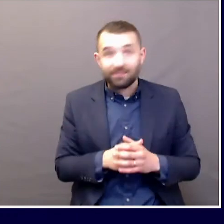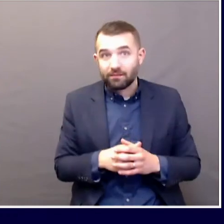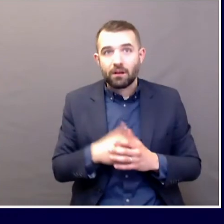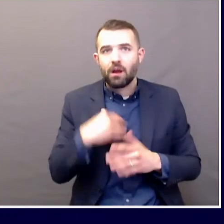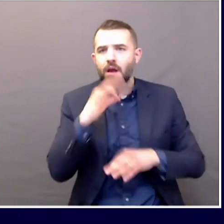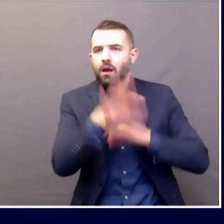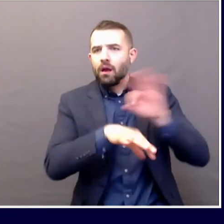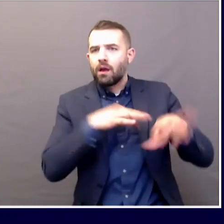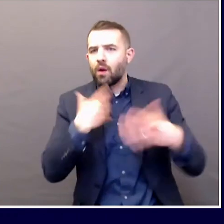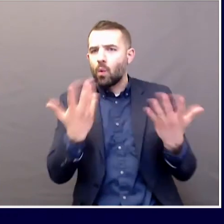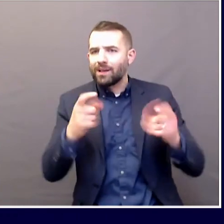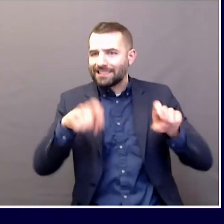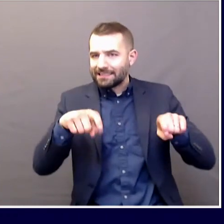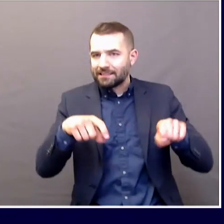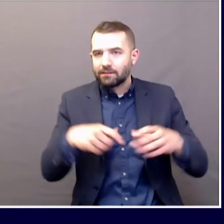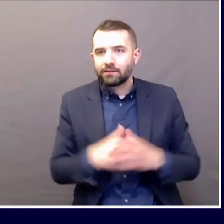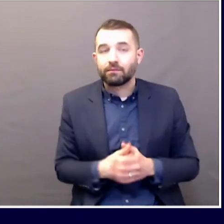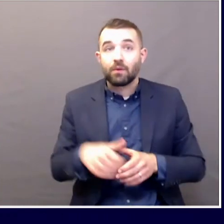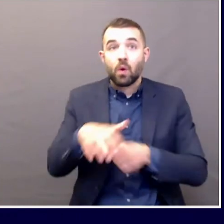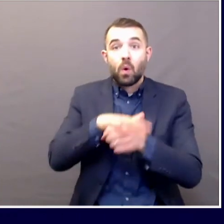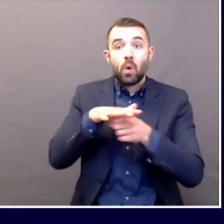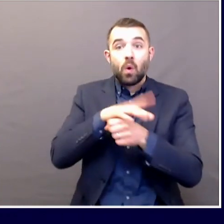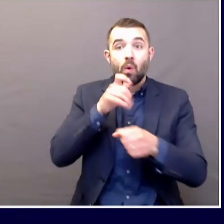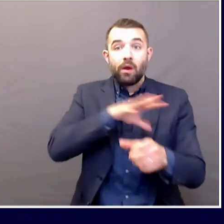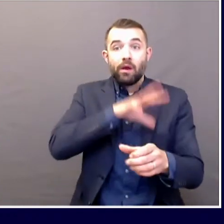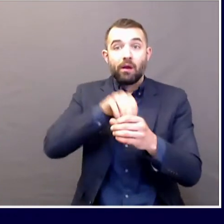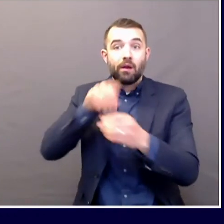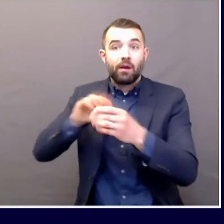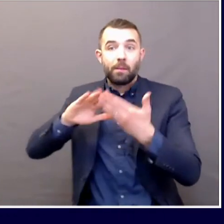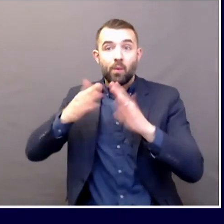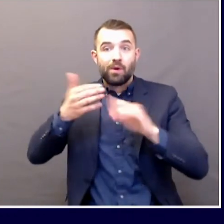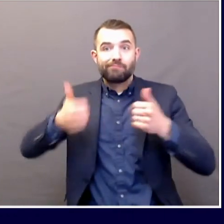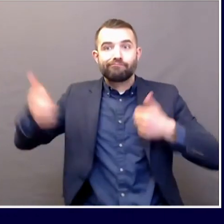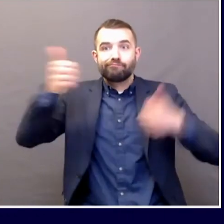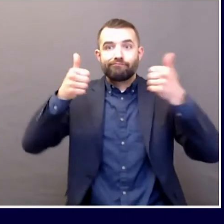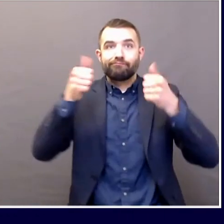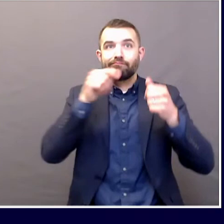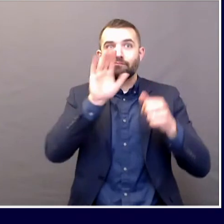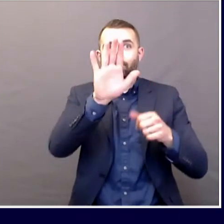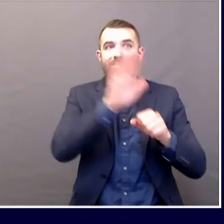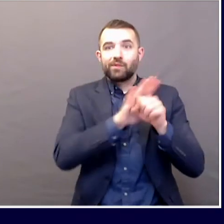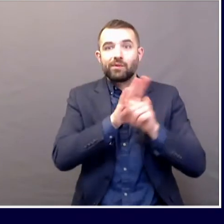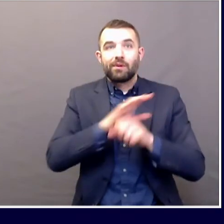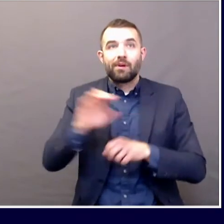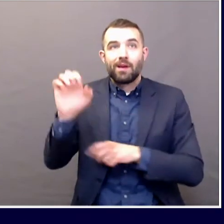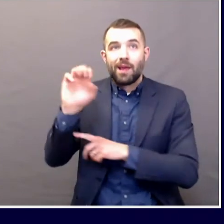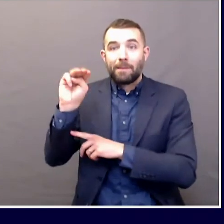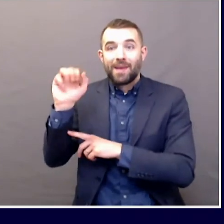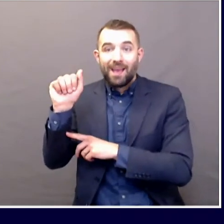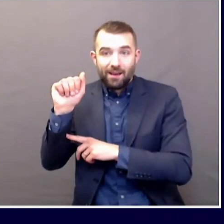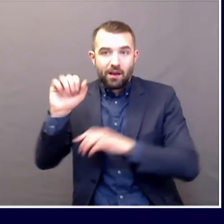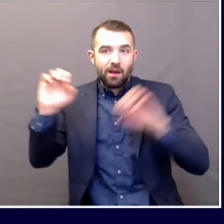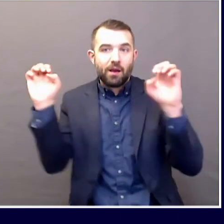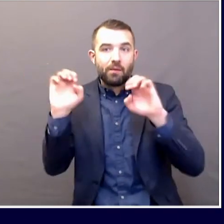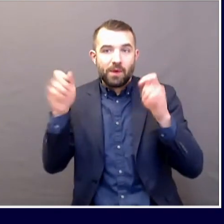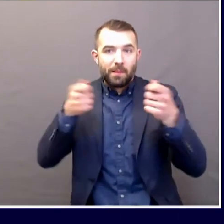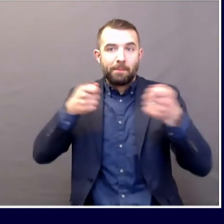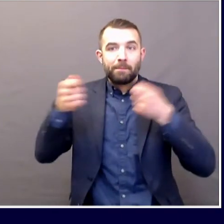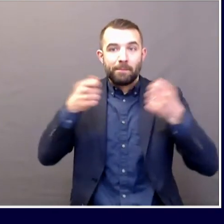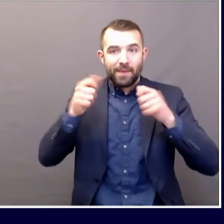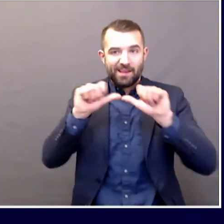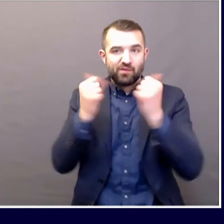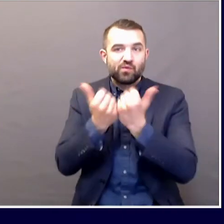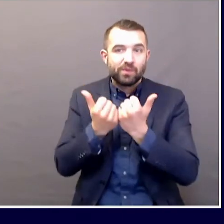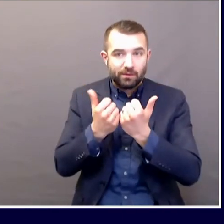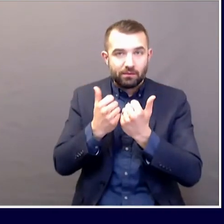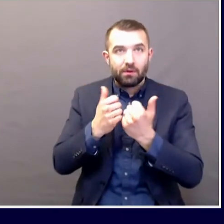local stakeholders there. For example, whether it's the county EMAs, county emergency management agencies, who we have started speaking with in